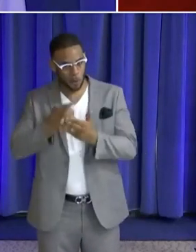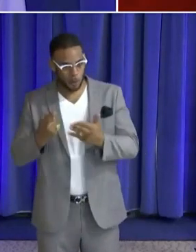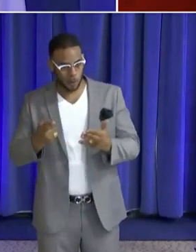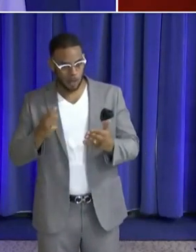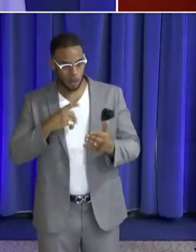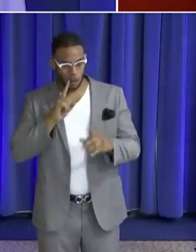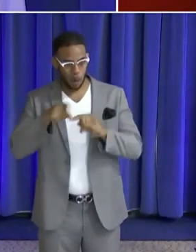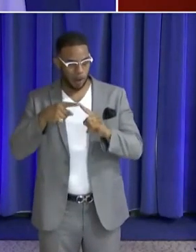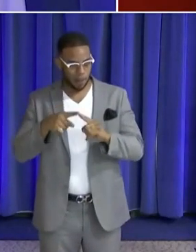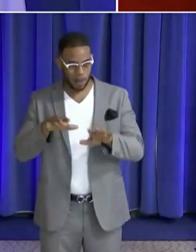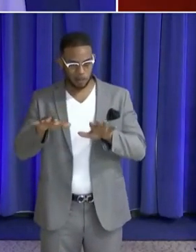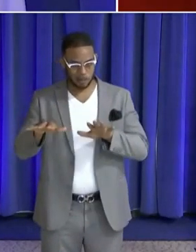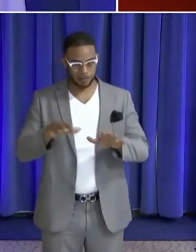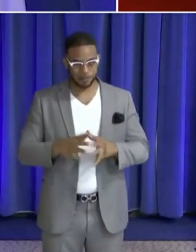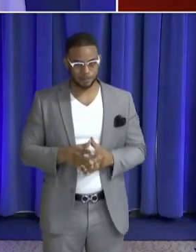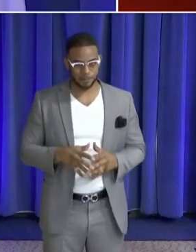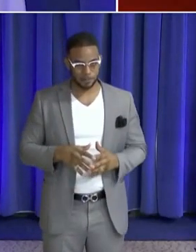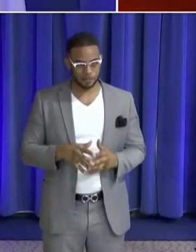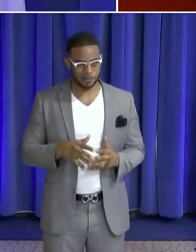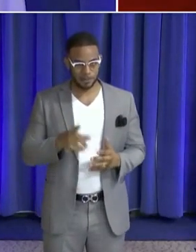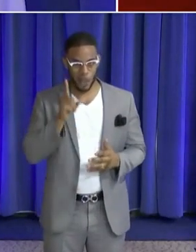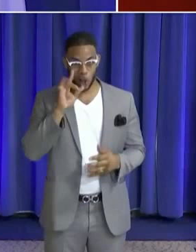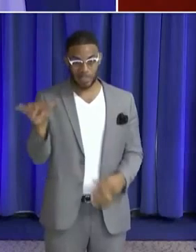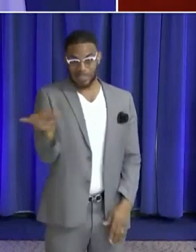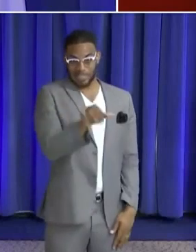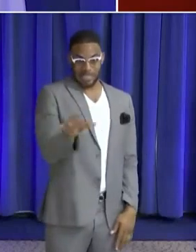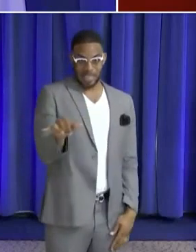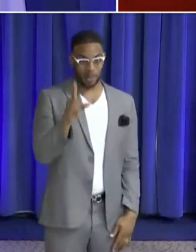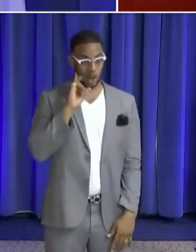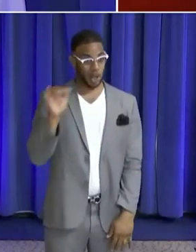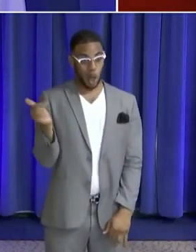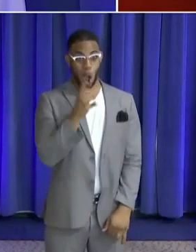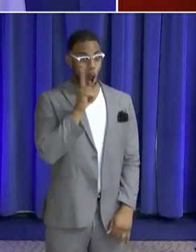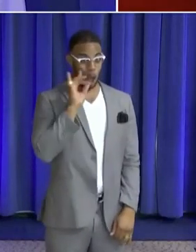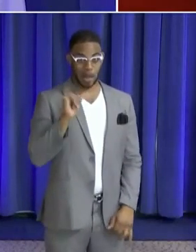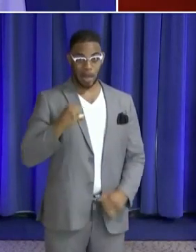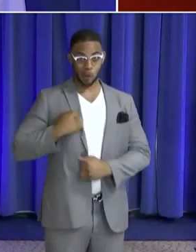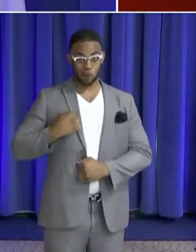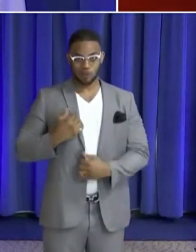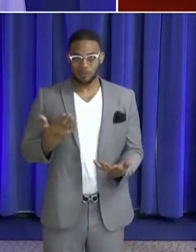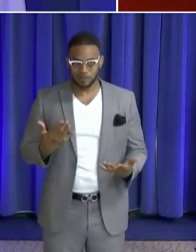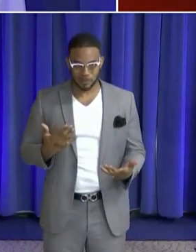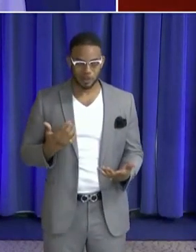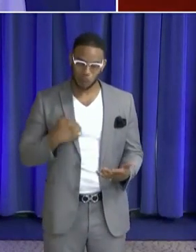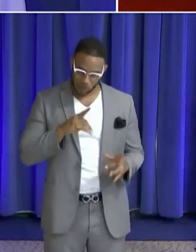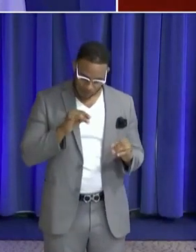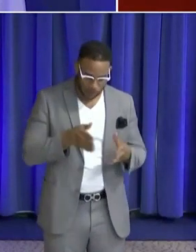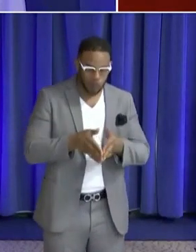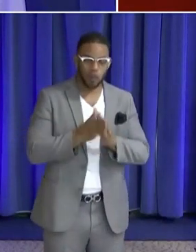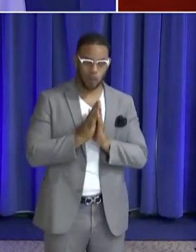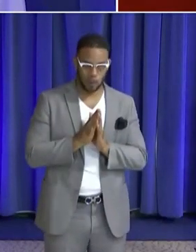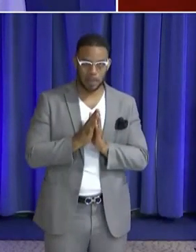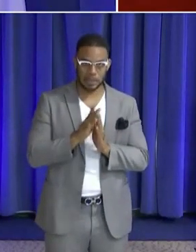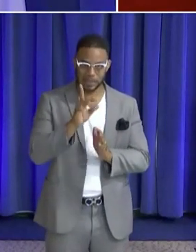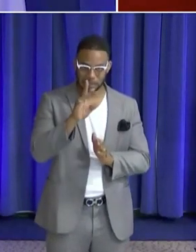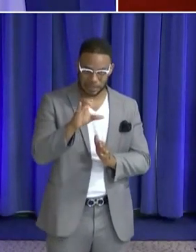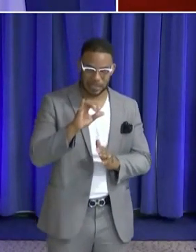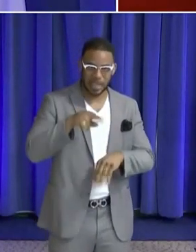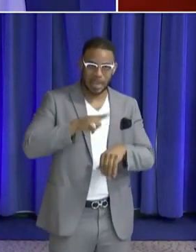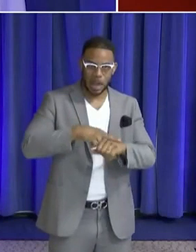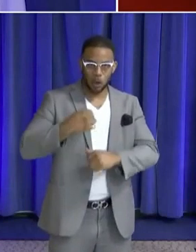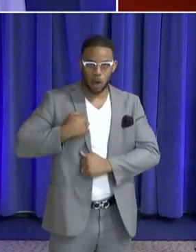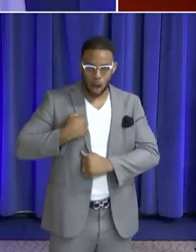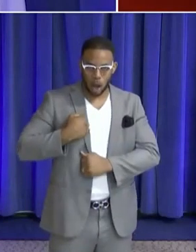that we're talking about. They look the same, they look like soldiers. So we did request DC National